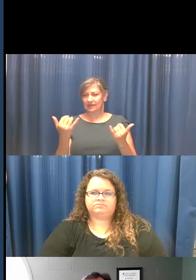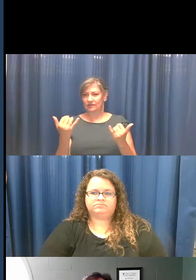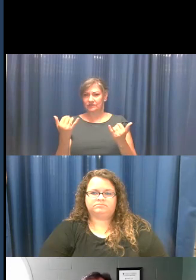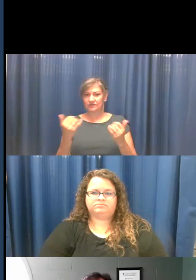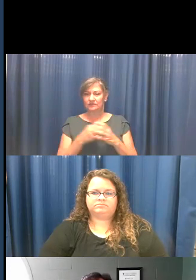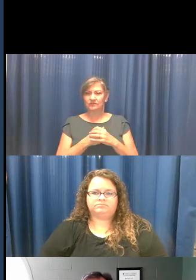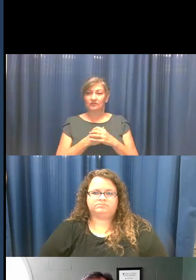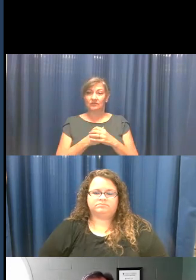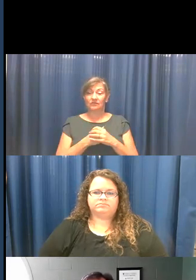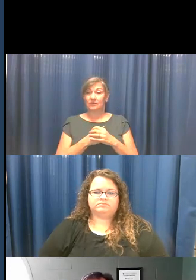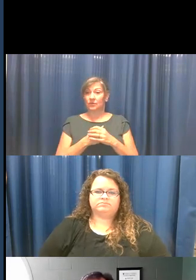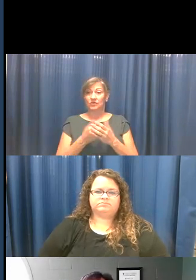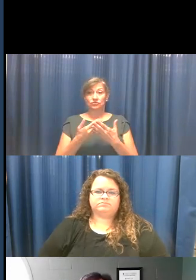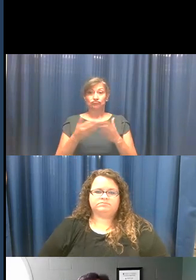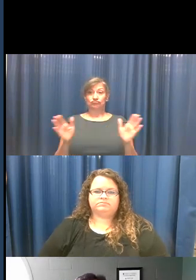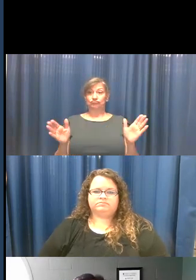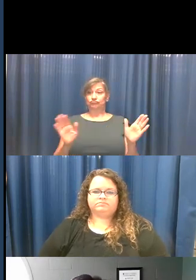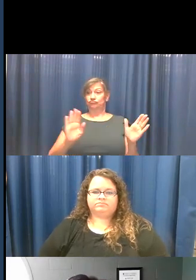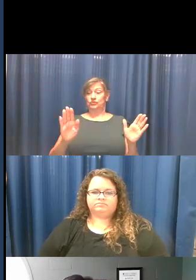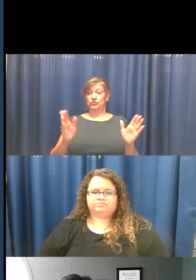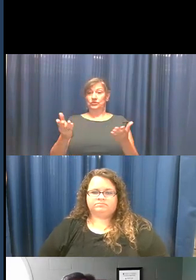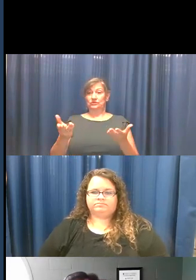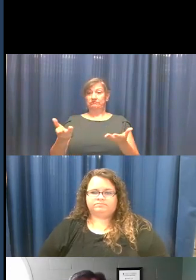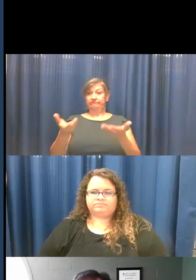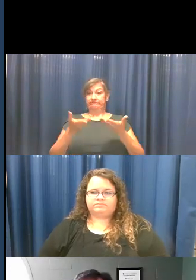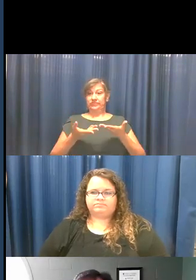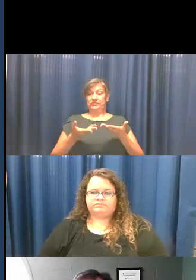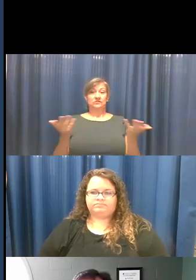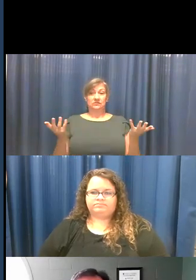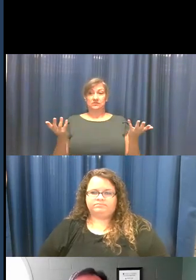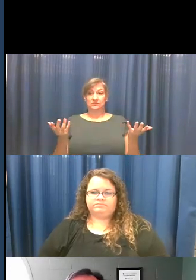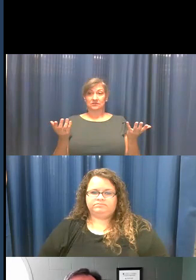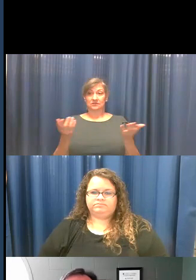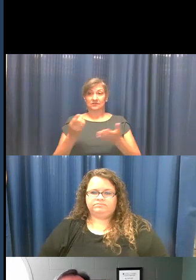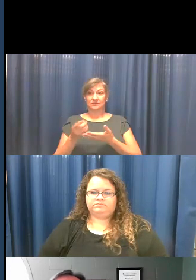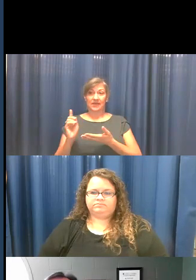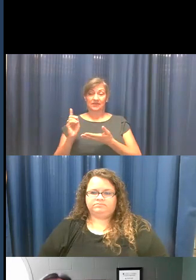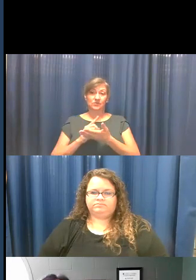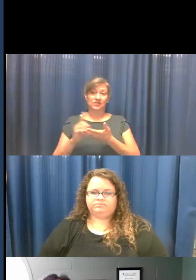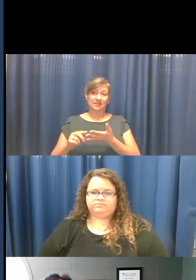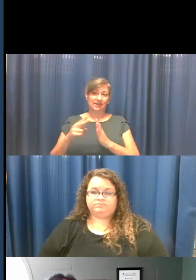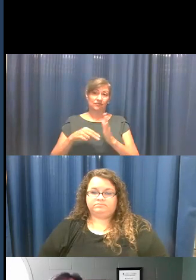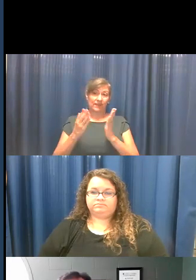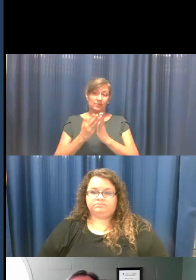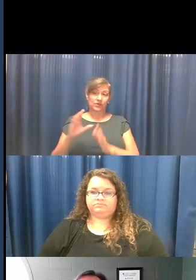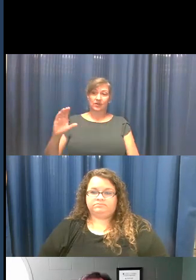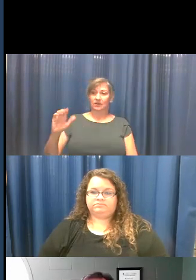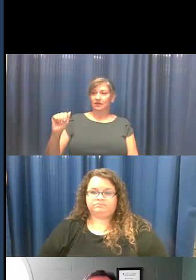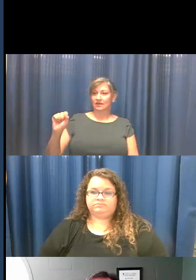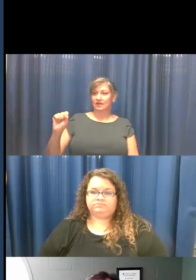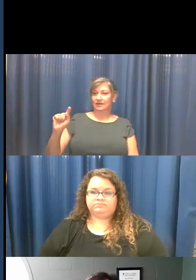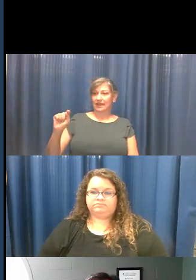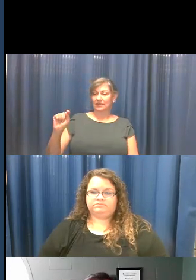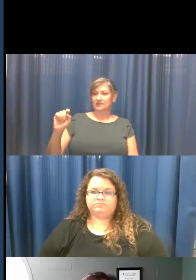open certainly to your suggestions. Over the weekend, I just started reading the book Caste, which is a really